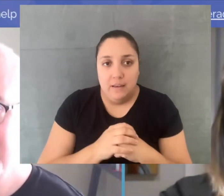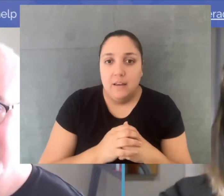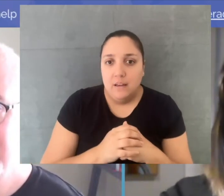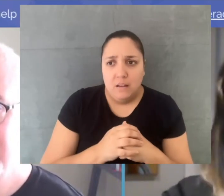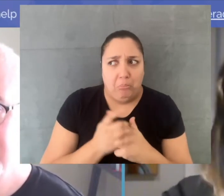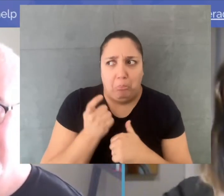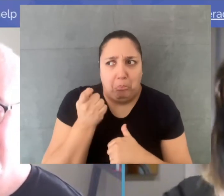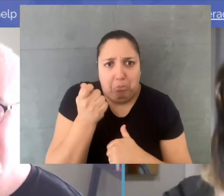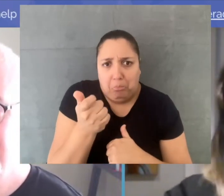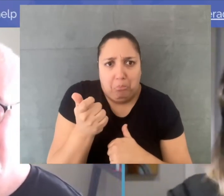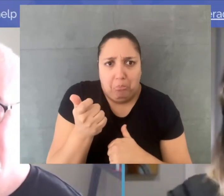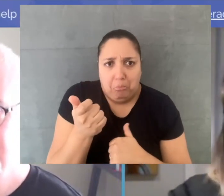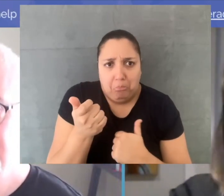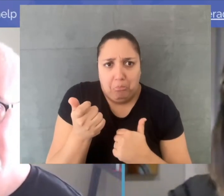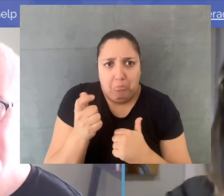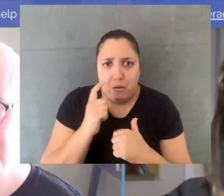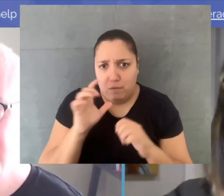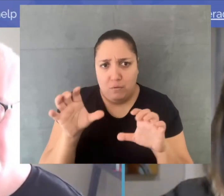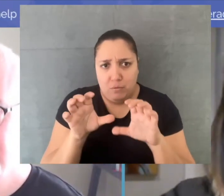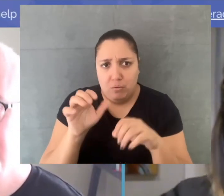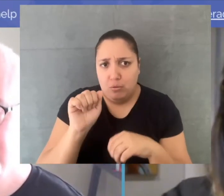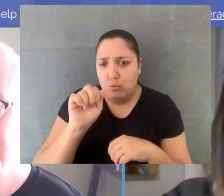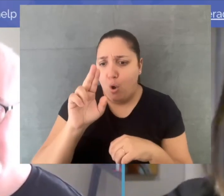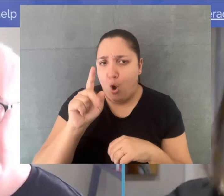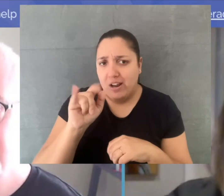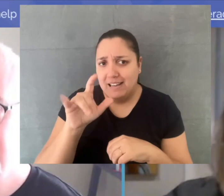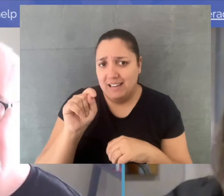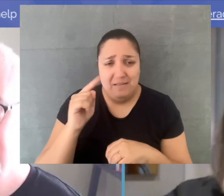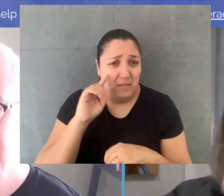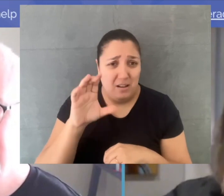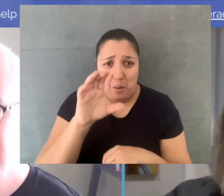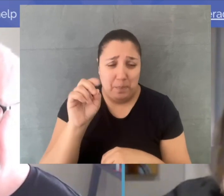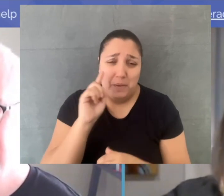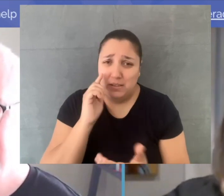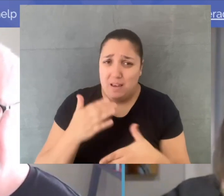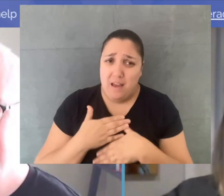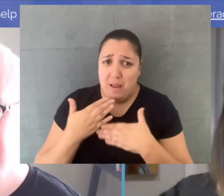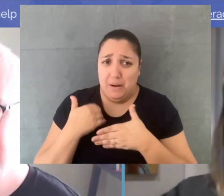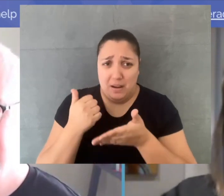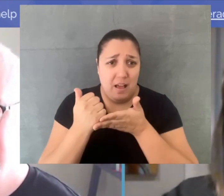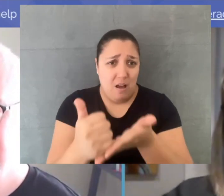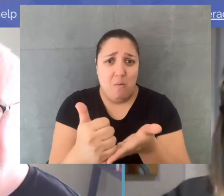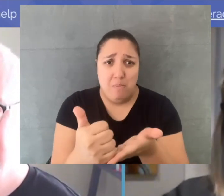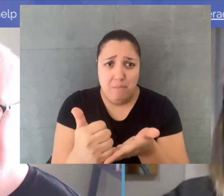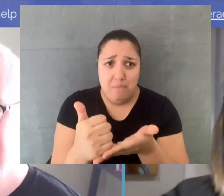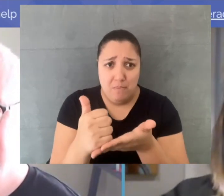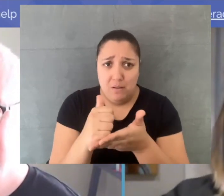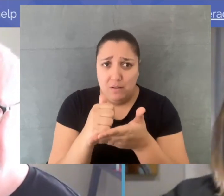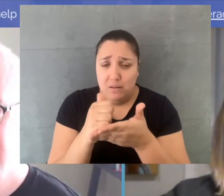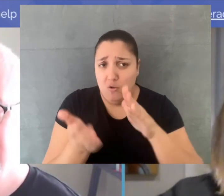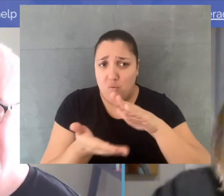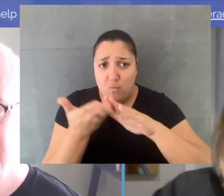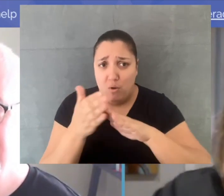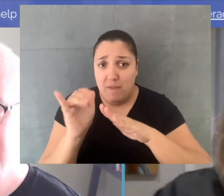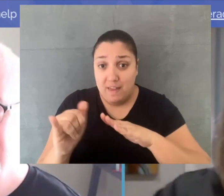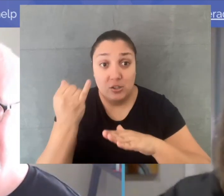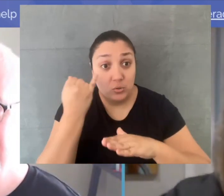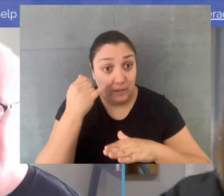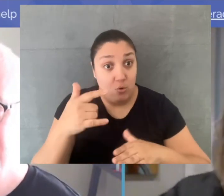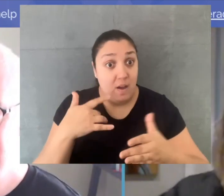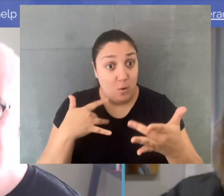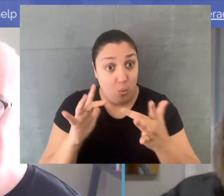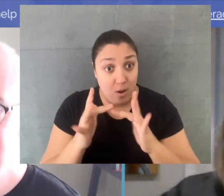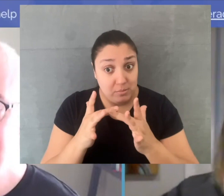take very little effort to run an audit. And my company's always happy to help point people in the right direction for that. So if you have a